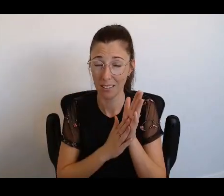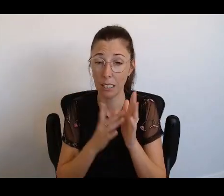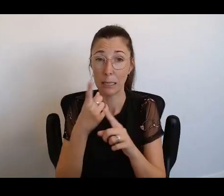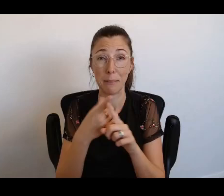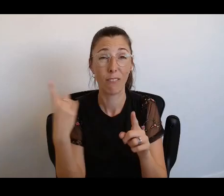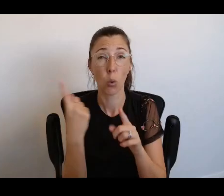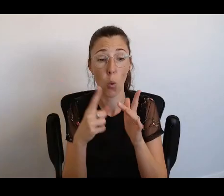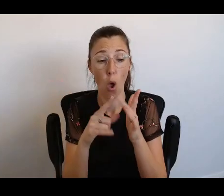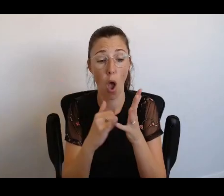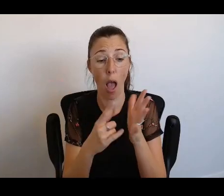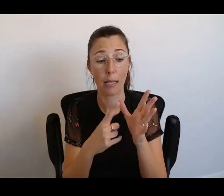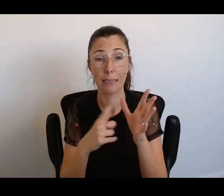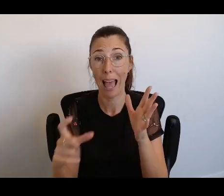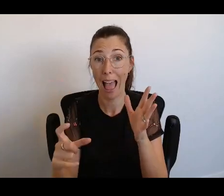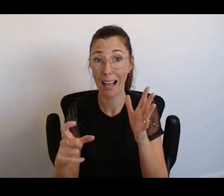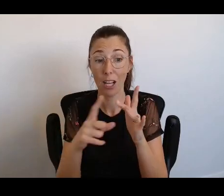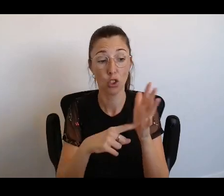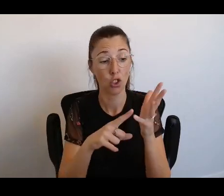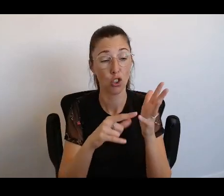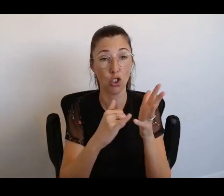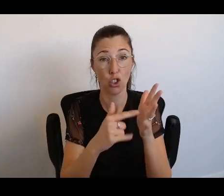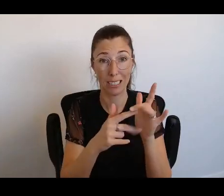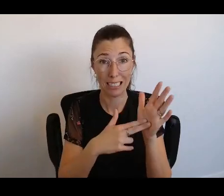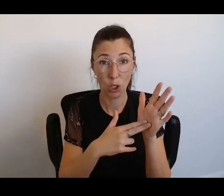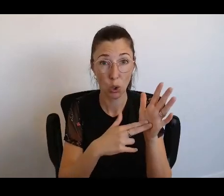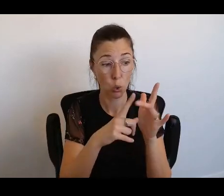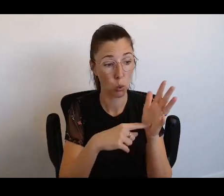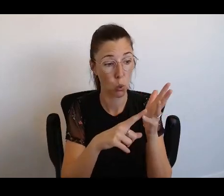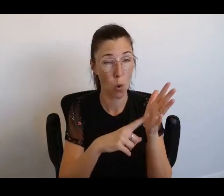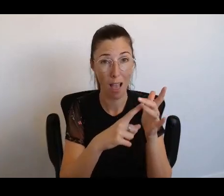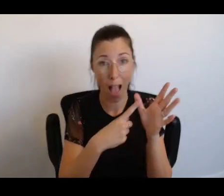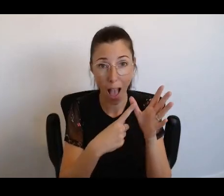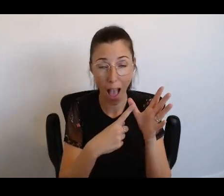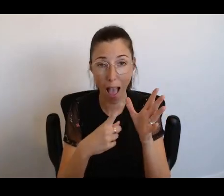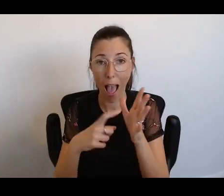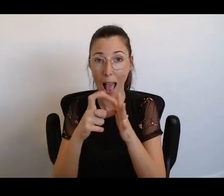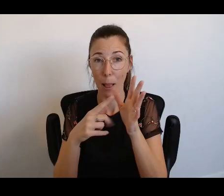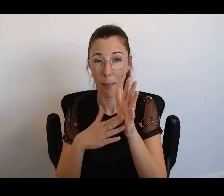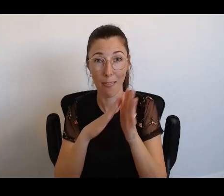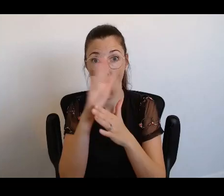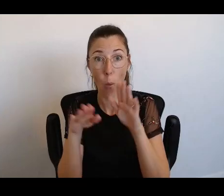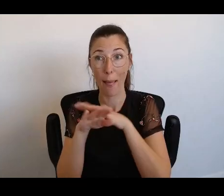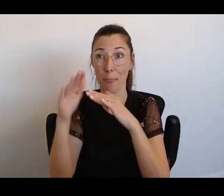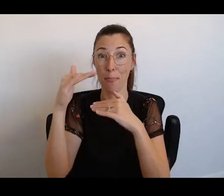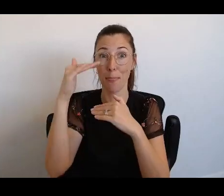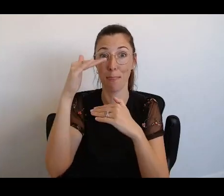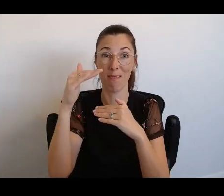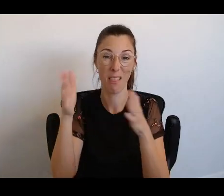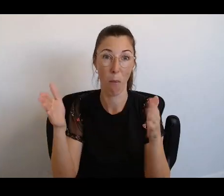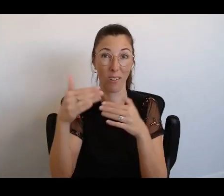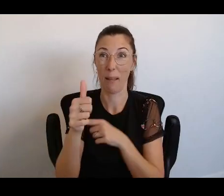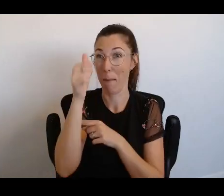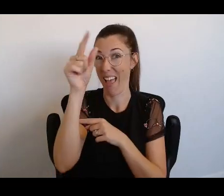and Justin and Julia and Adam, and they're all in that bio box up there, plus Victoria.